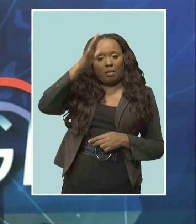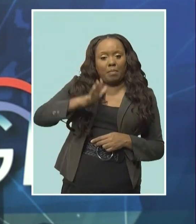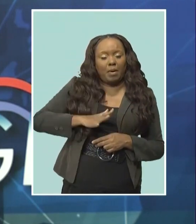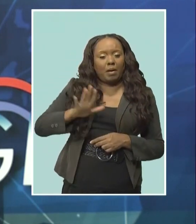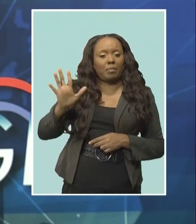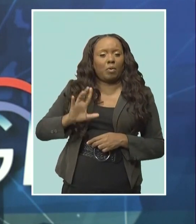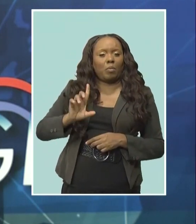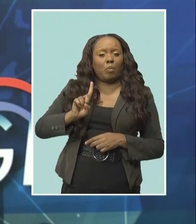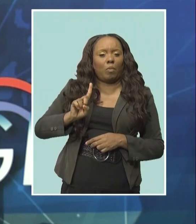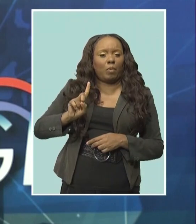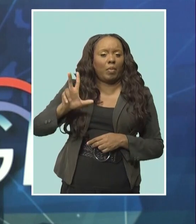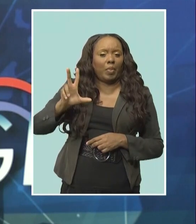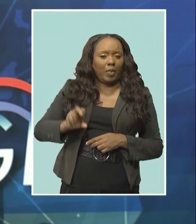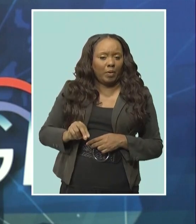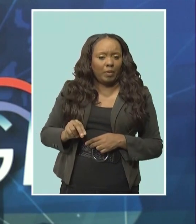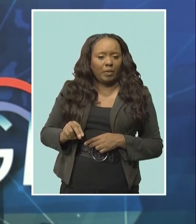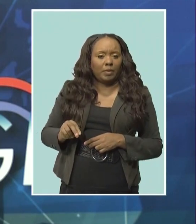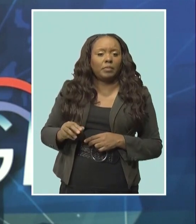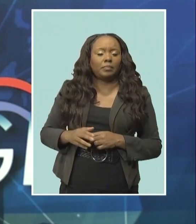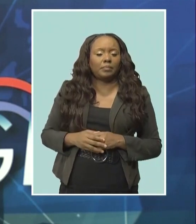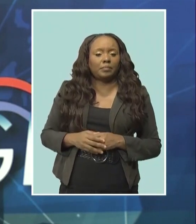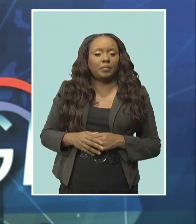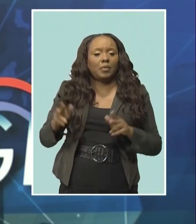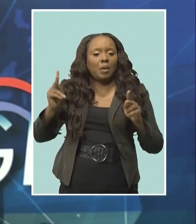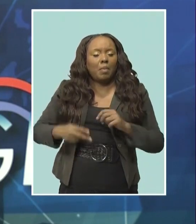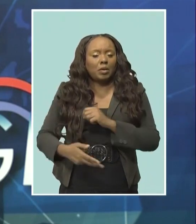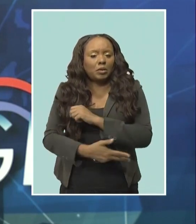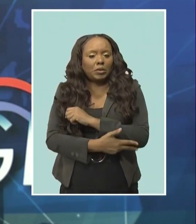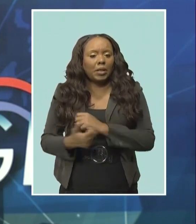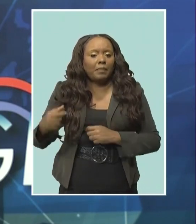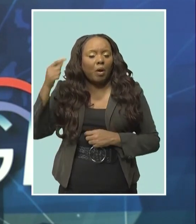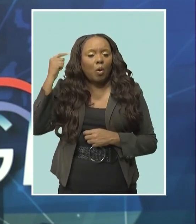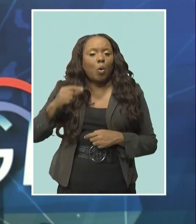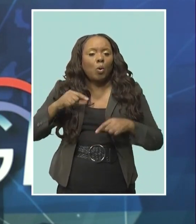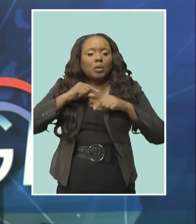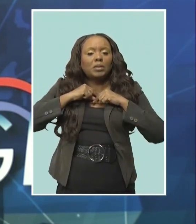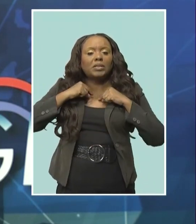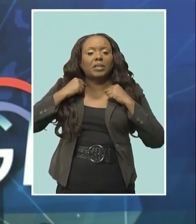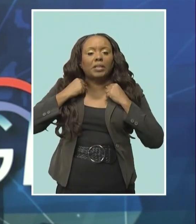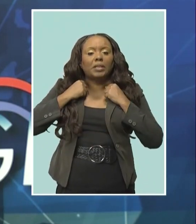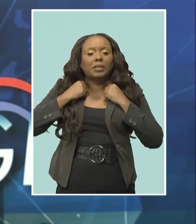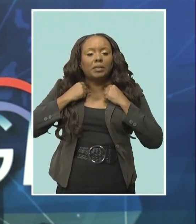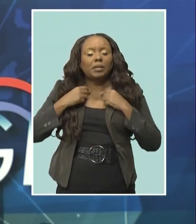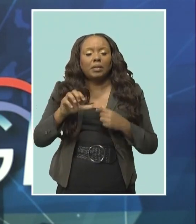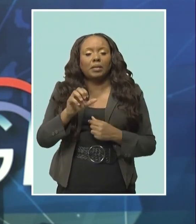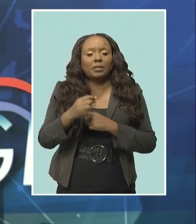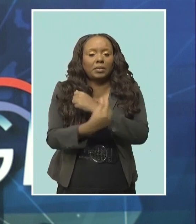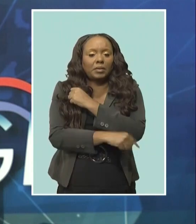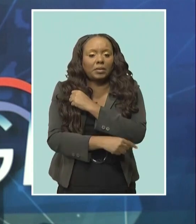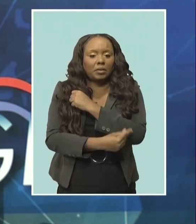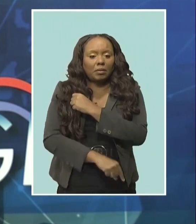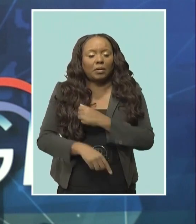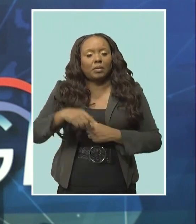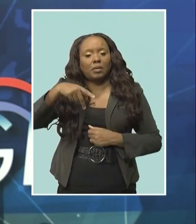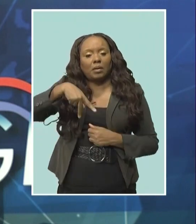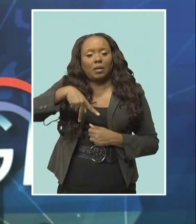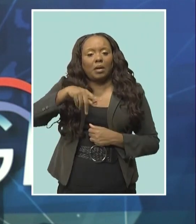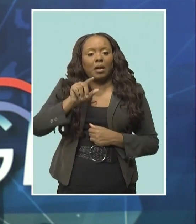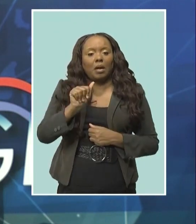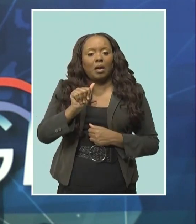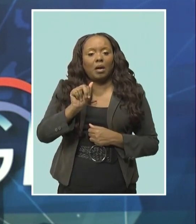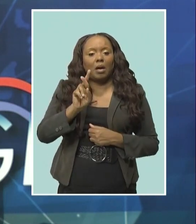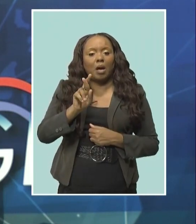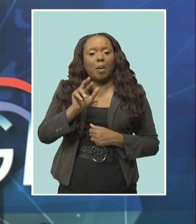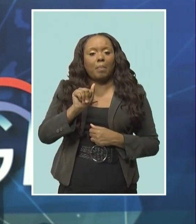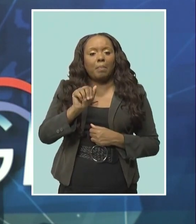yesterday afternoon after he was approached and robbed of a gold chain by 2 armed masked men at Paradise Village in St. George. He